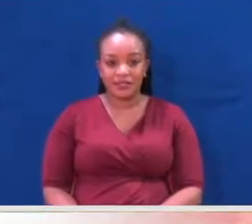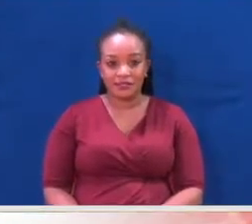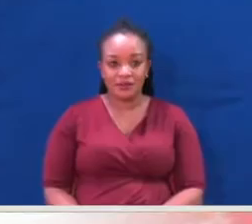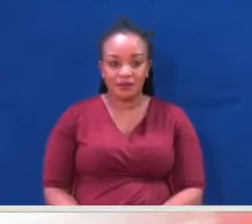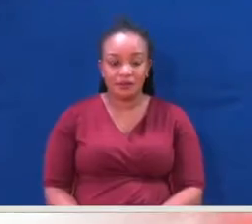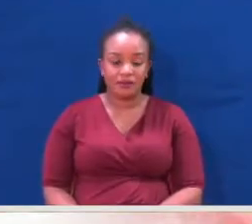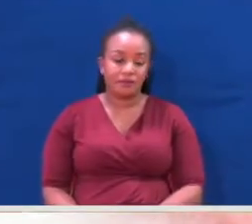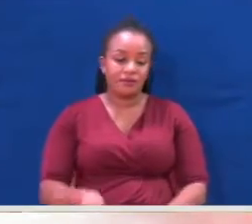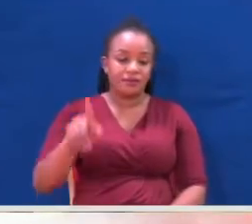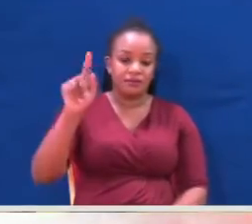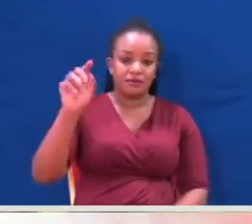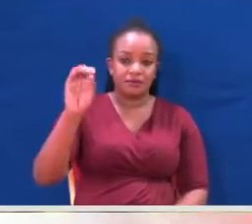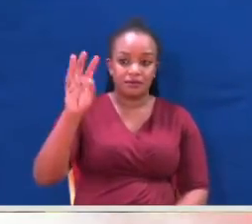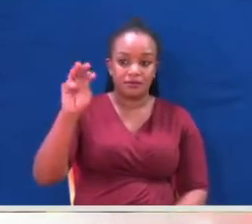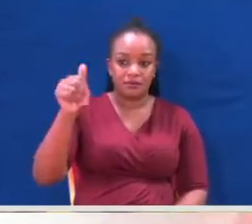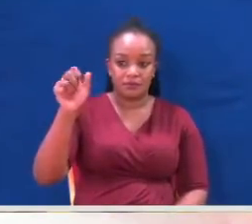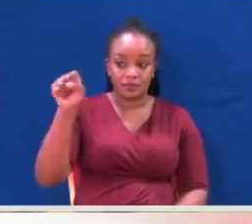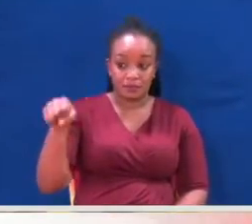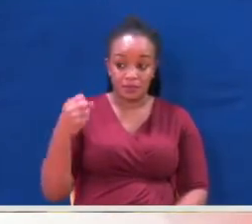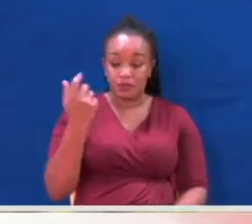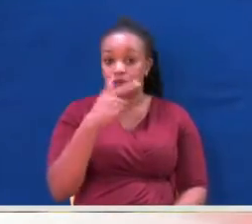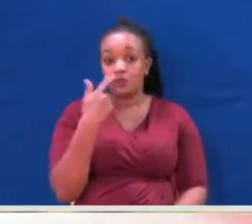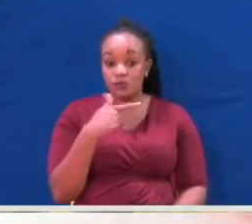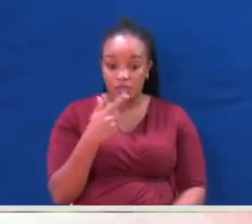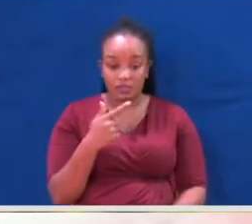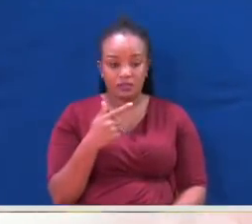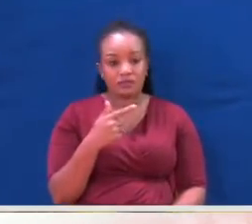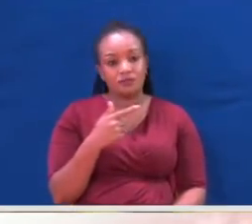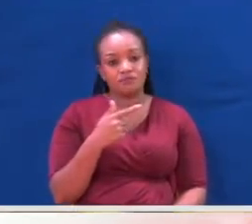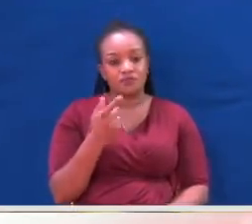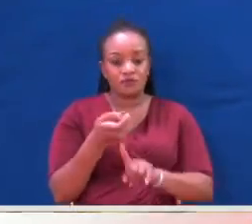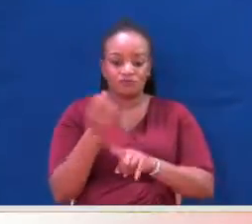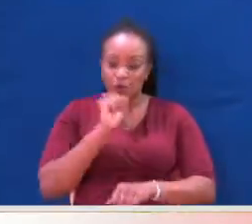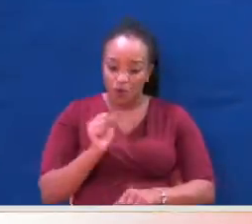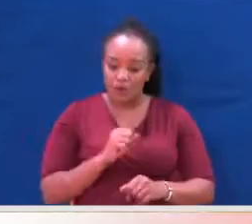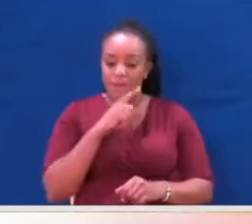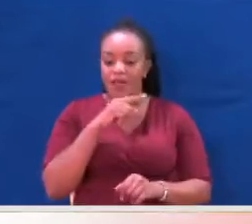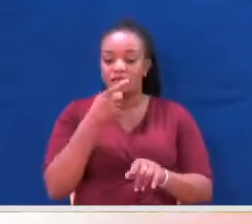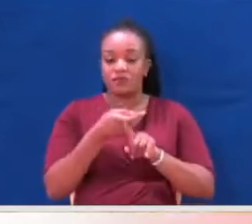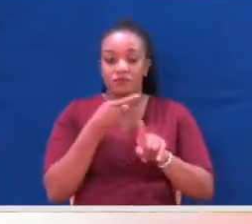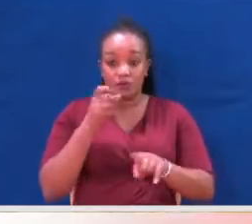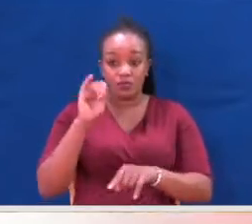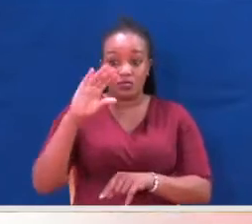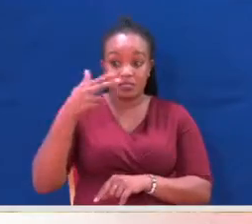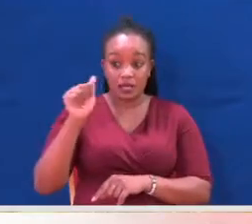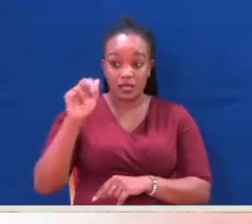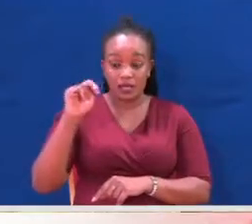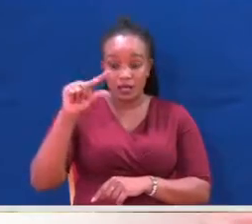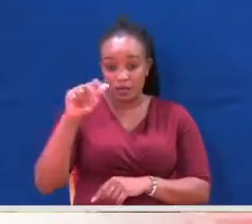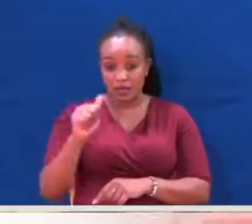Thomas Mwaga's journey to the office of his chief in Ichagaki, Murang'a County, was abruptly interrupted.